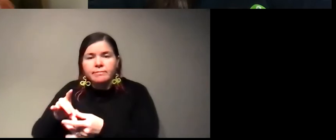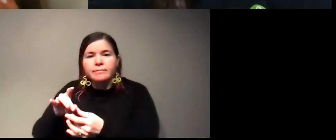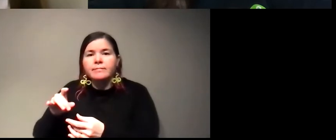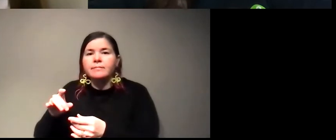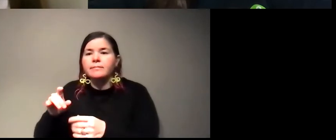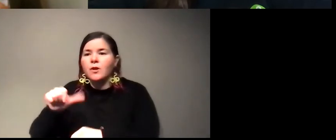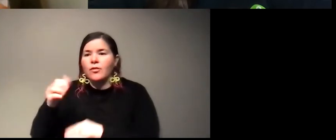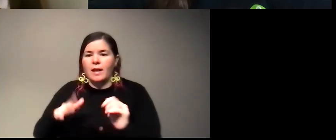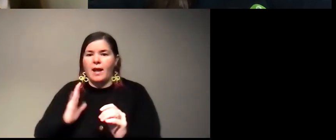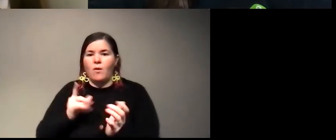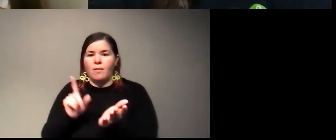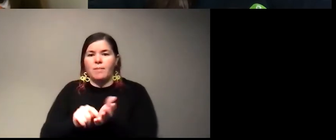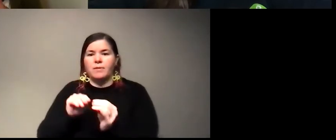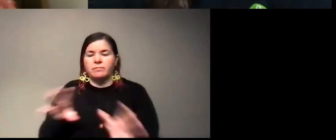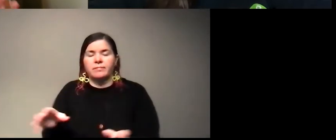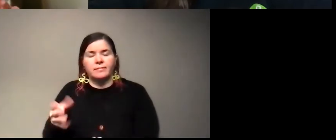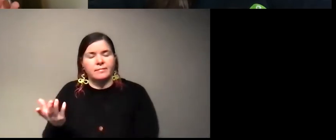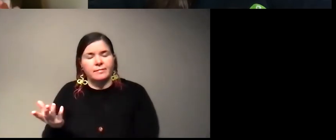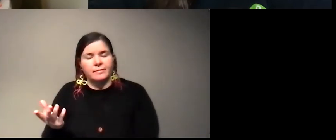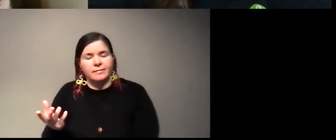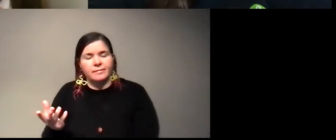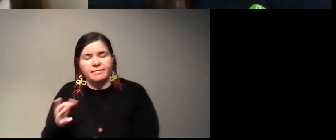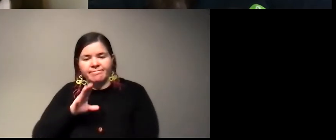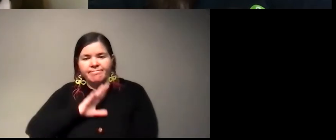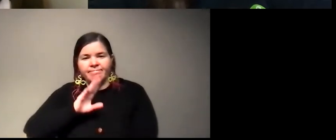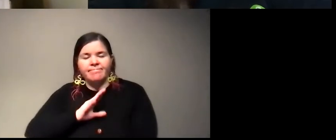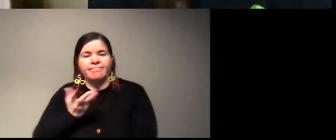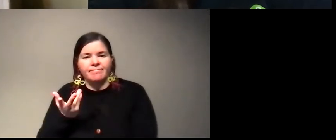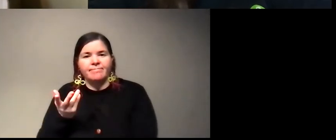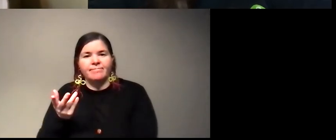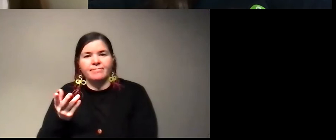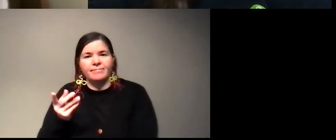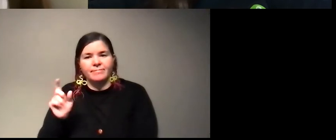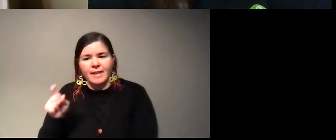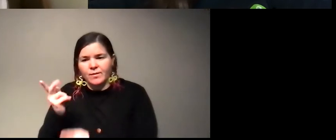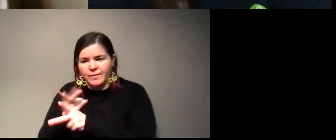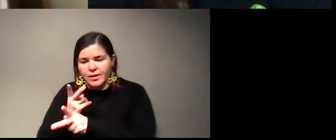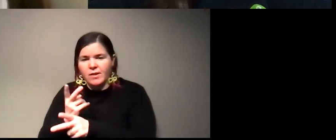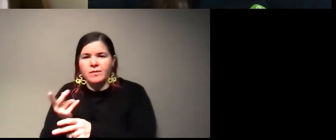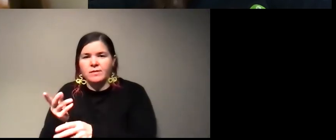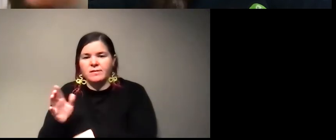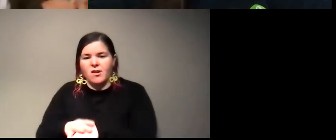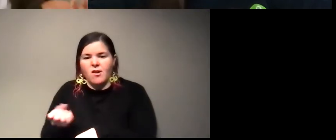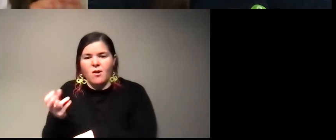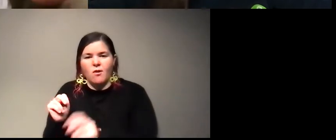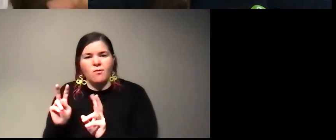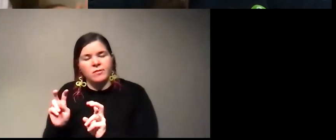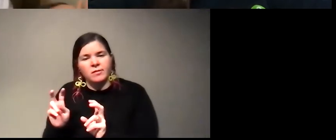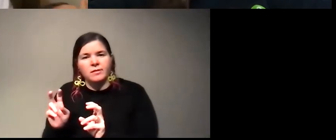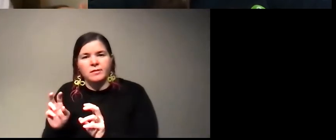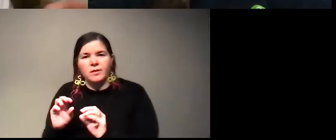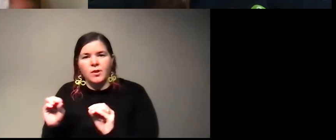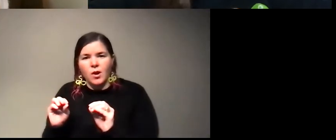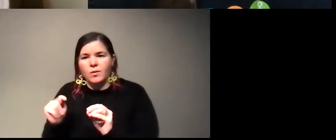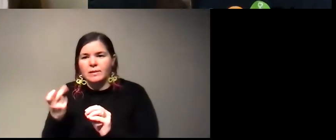published. So that has been a little frustrating, having to try to figure things out kind of on our own without having like